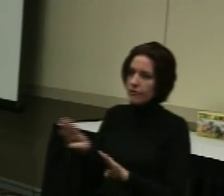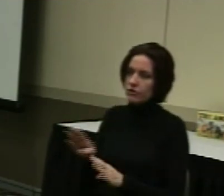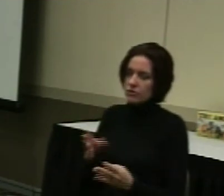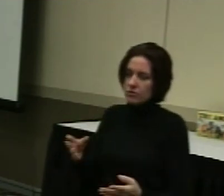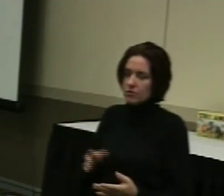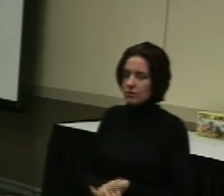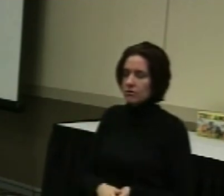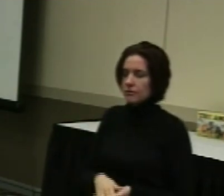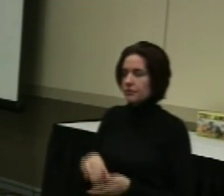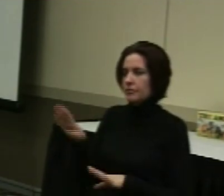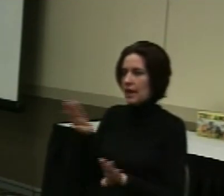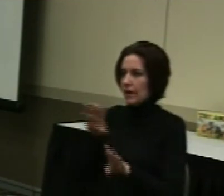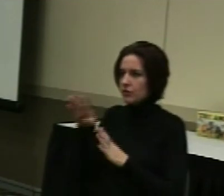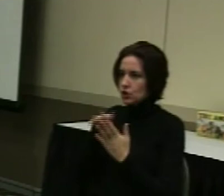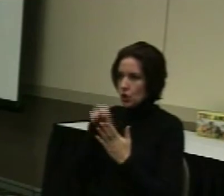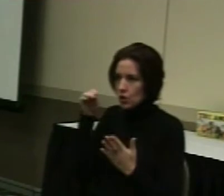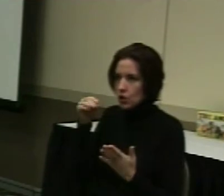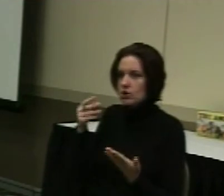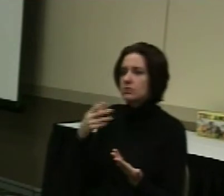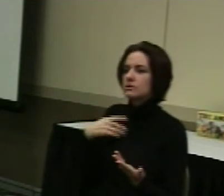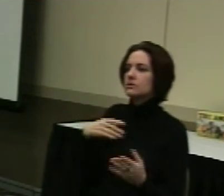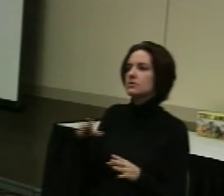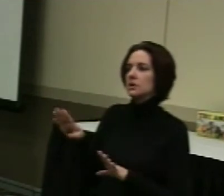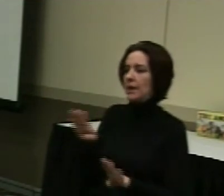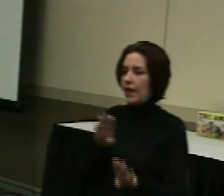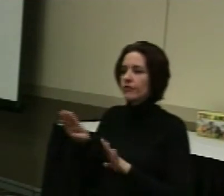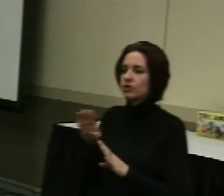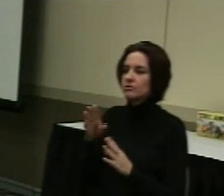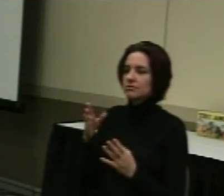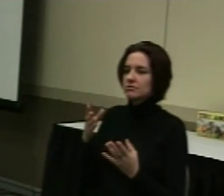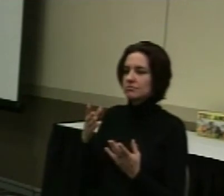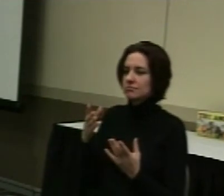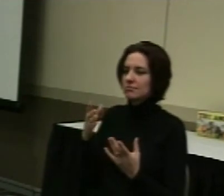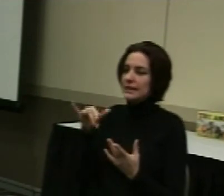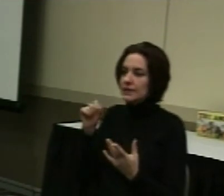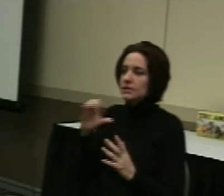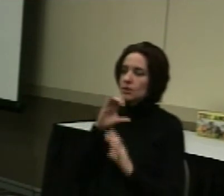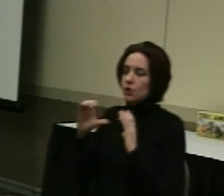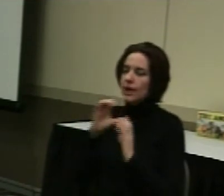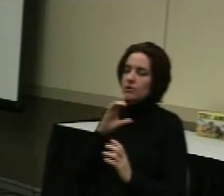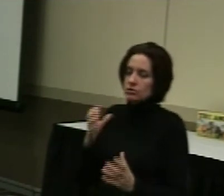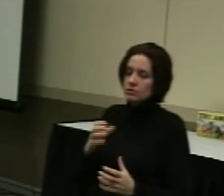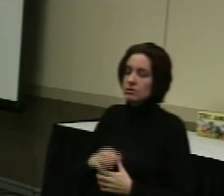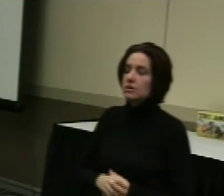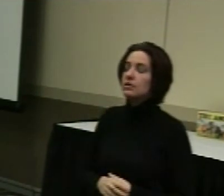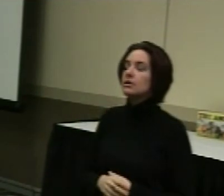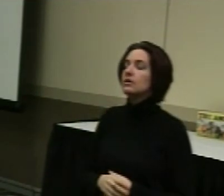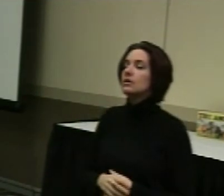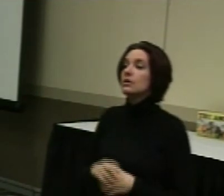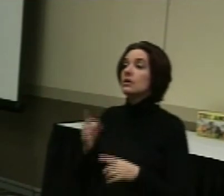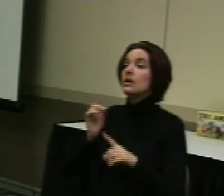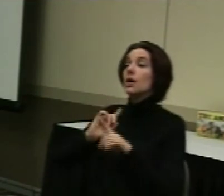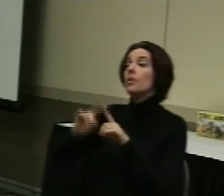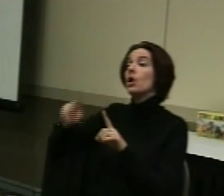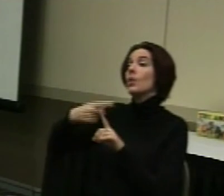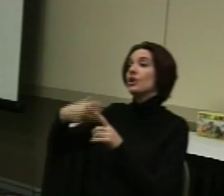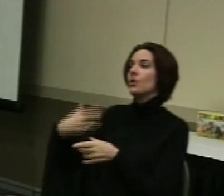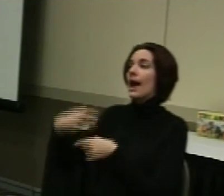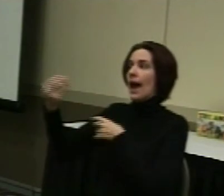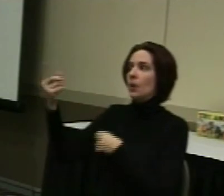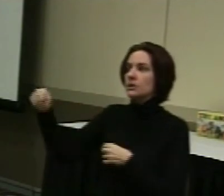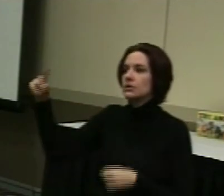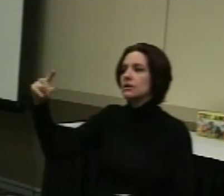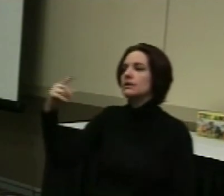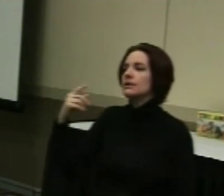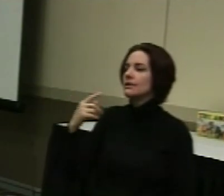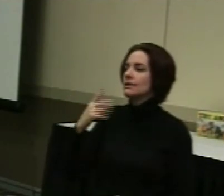is learned, behavior is communication. But when you're out there in the middle of a busy